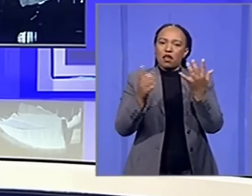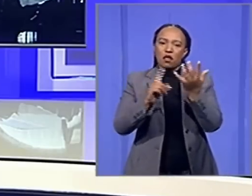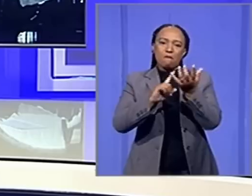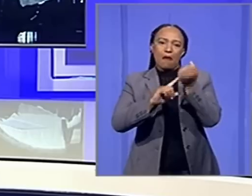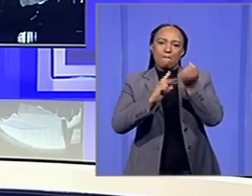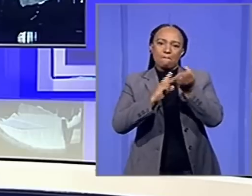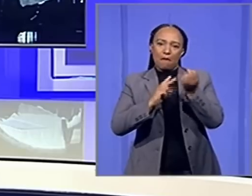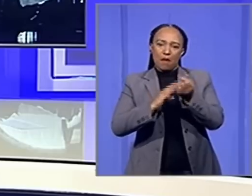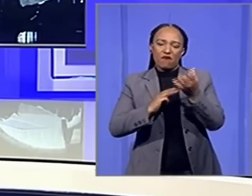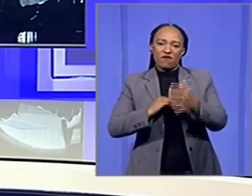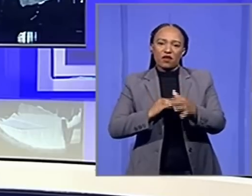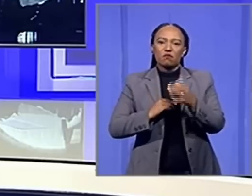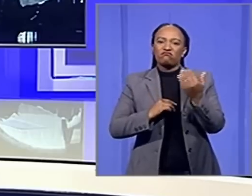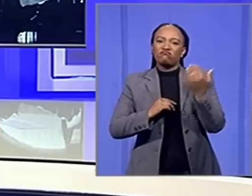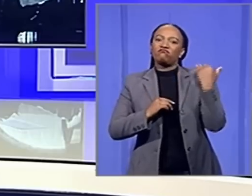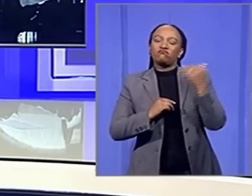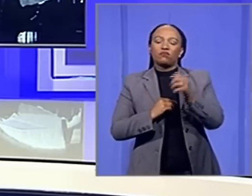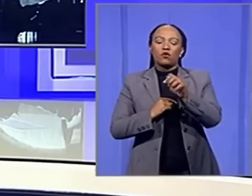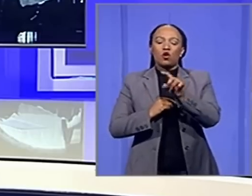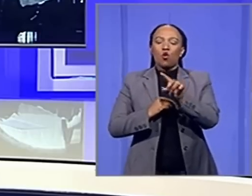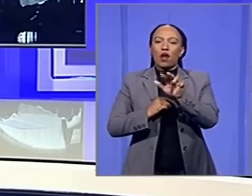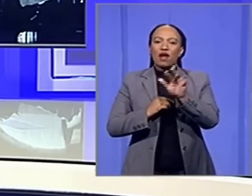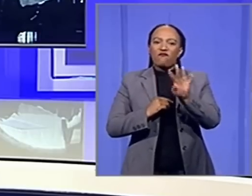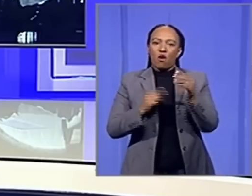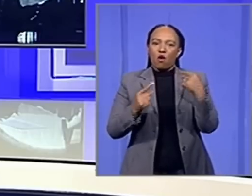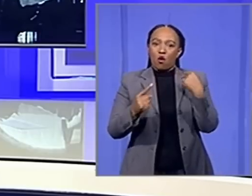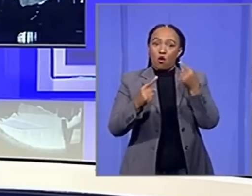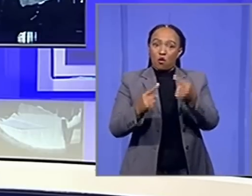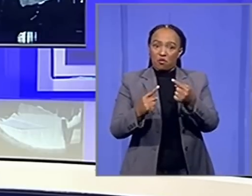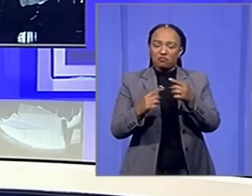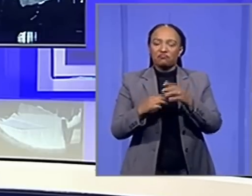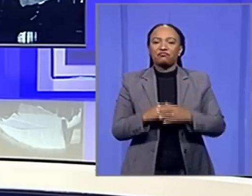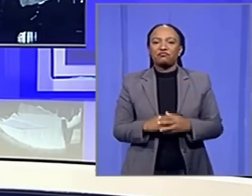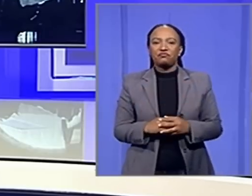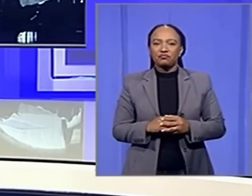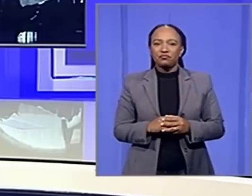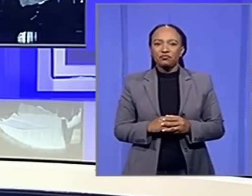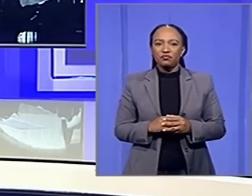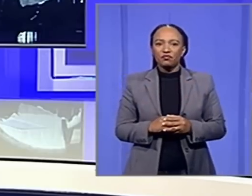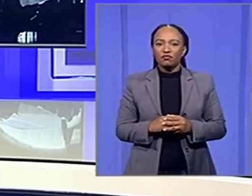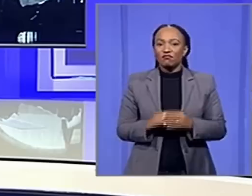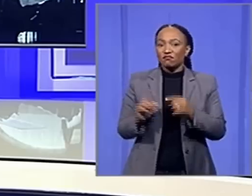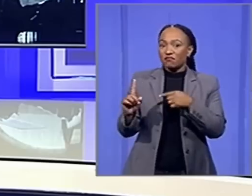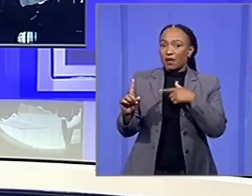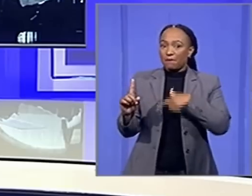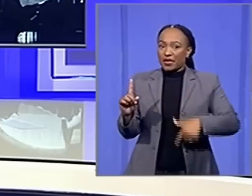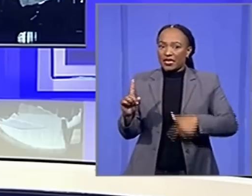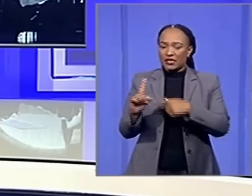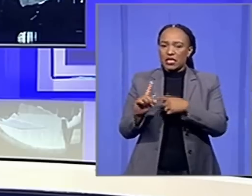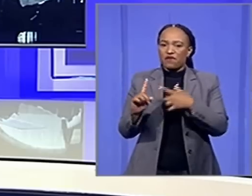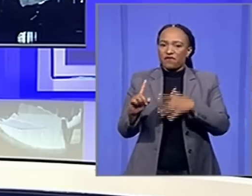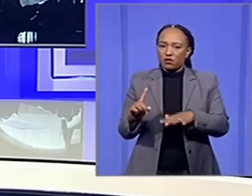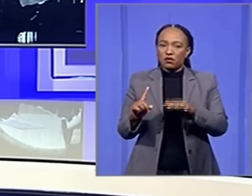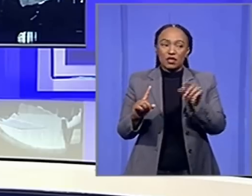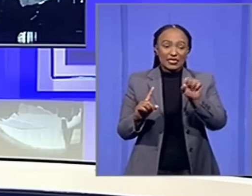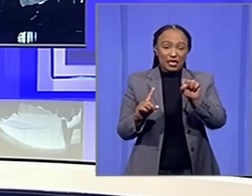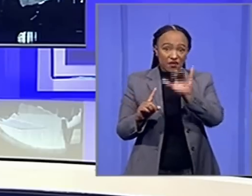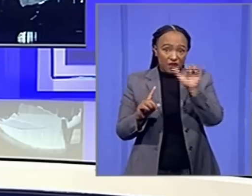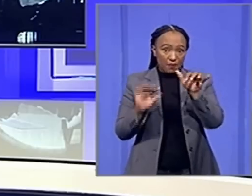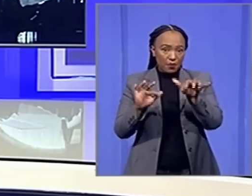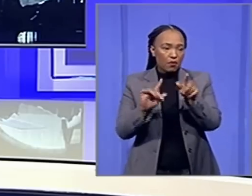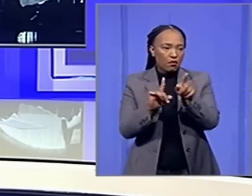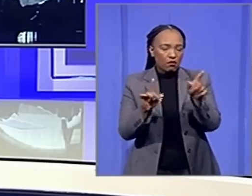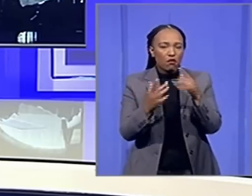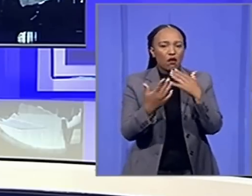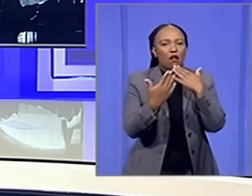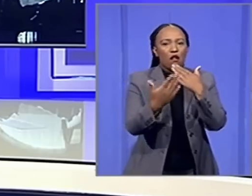dikgetho tsa pele tsa demokrasi tse bileng ka 1994. Mopresidente o boetse a leboha maAfrika Borwa ka ho bontsha boitshwaro bo